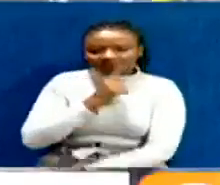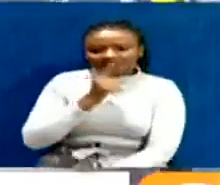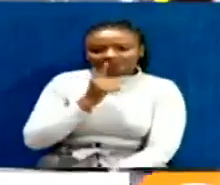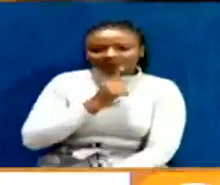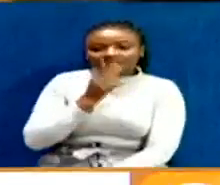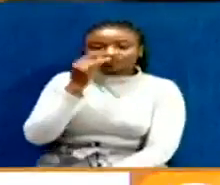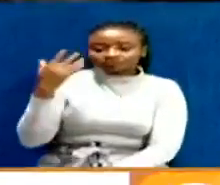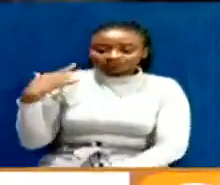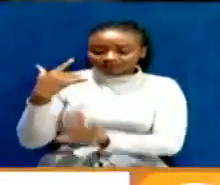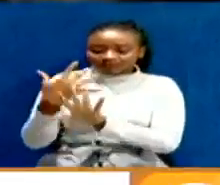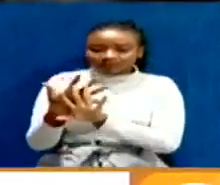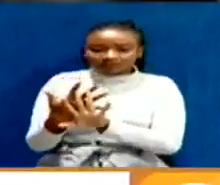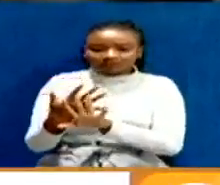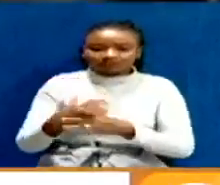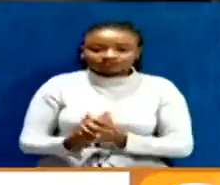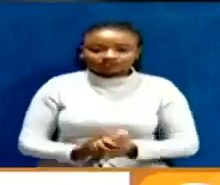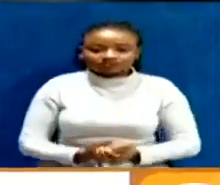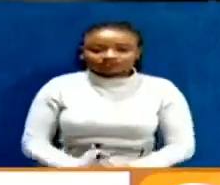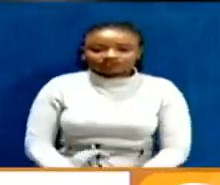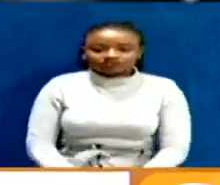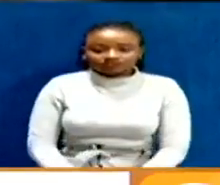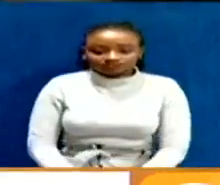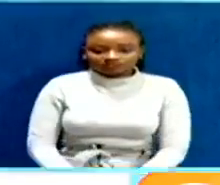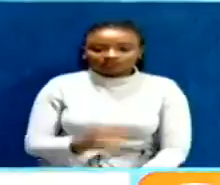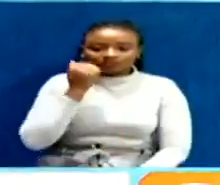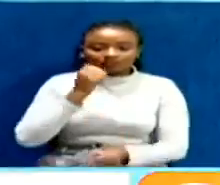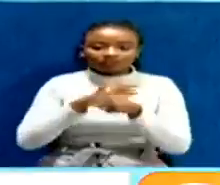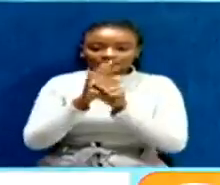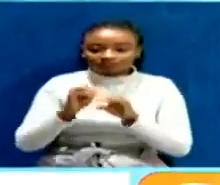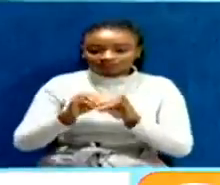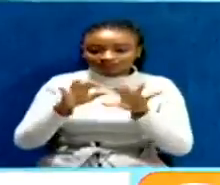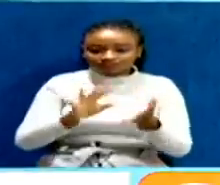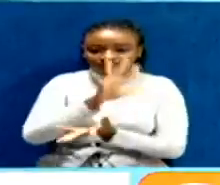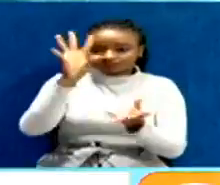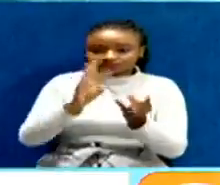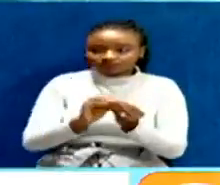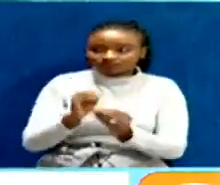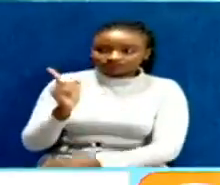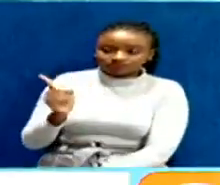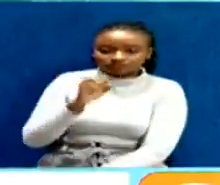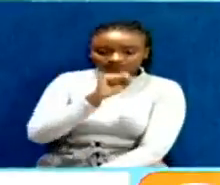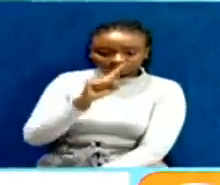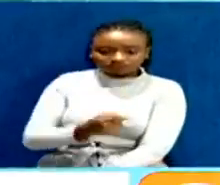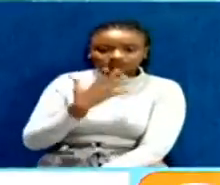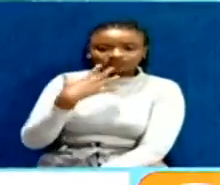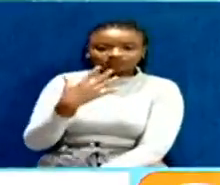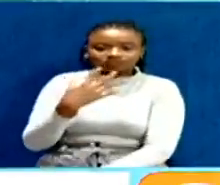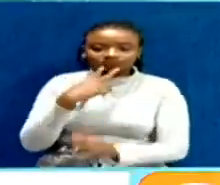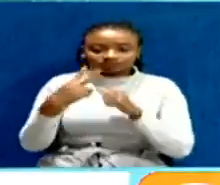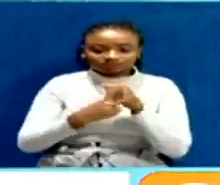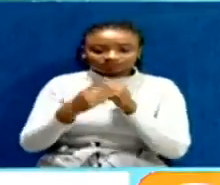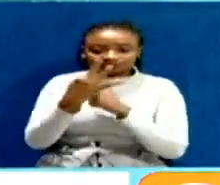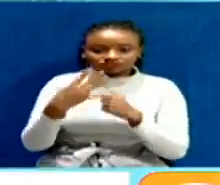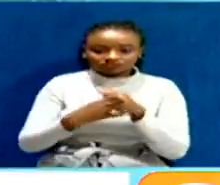weeks, Kisumu County has recorded a steady increase in its COVID-19 cases, which have led to a cumulative number of